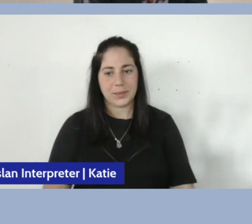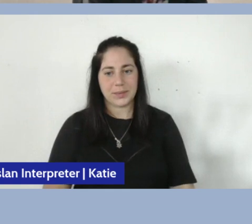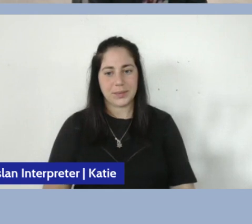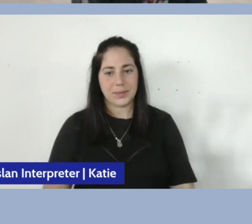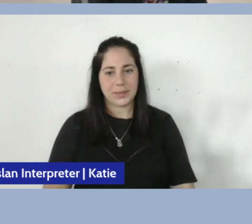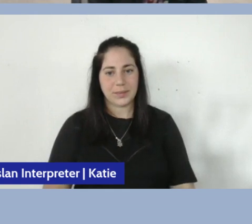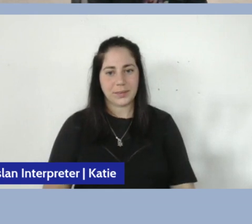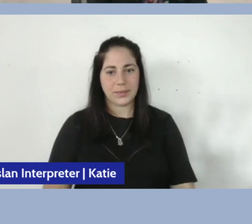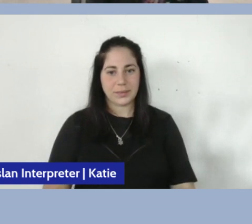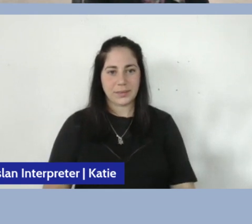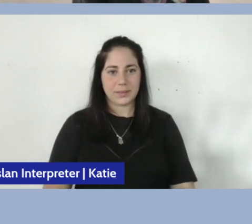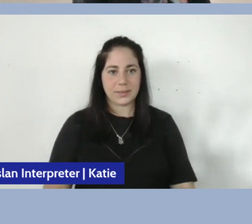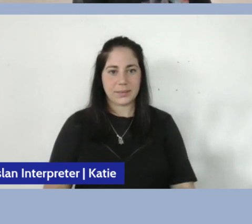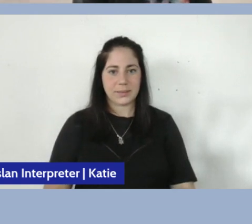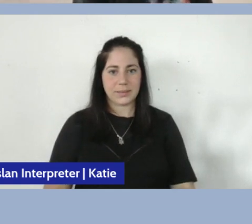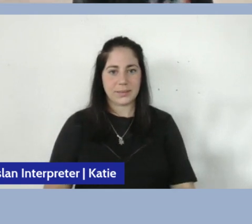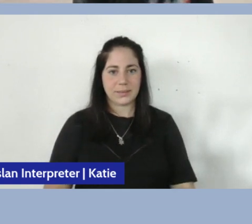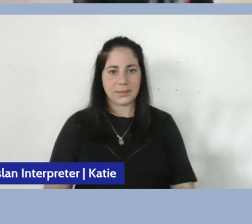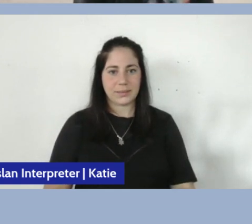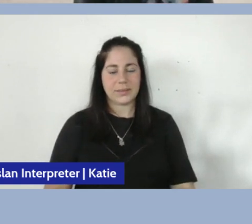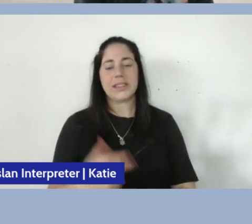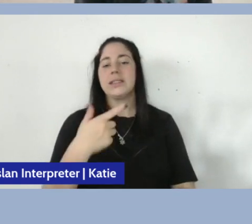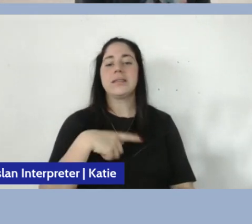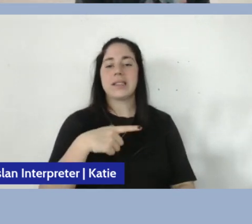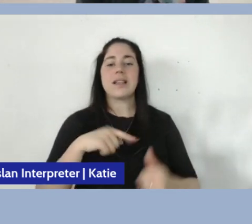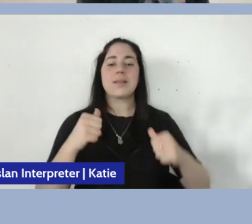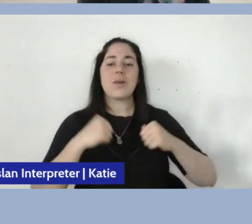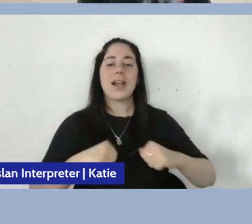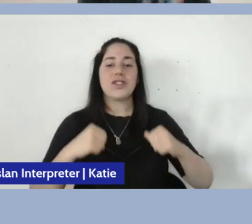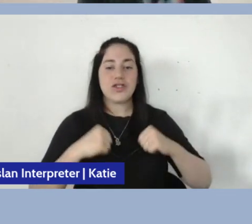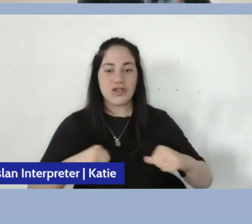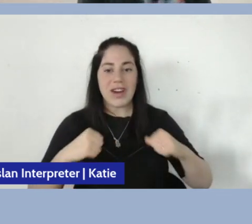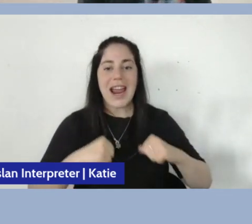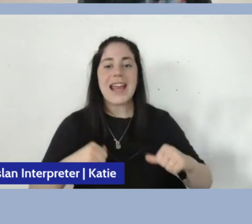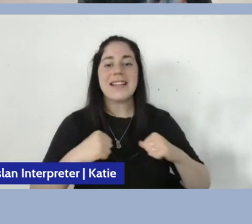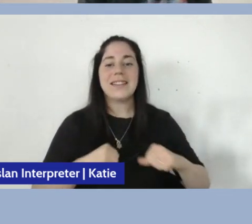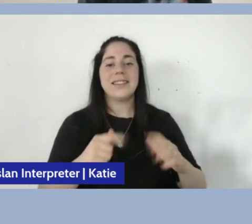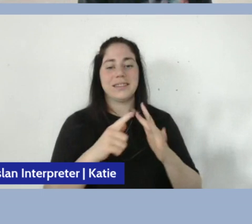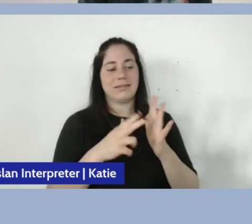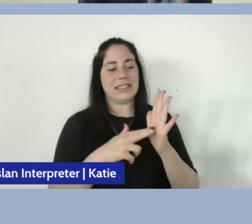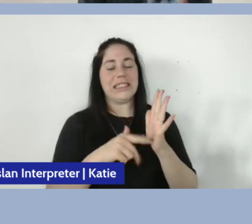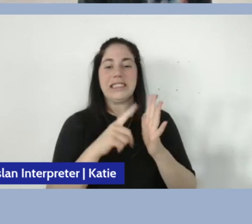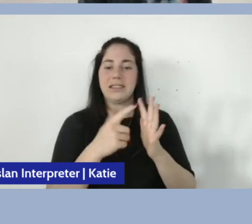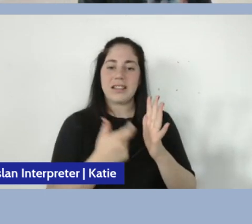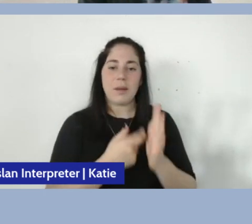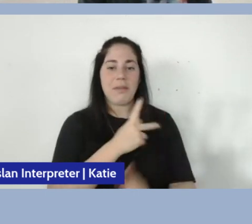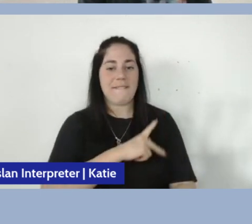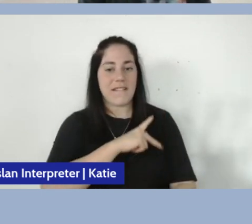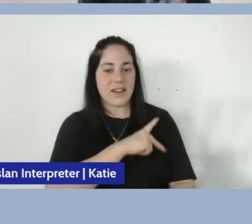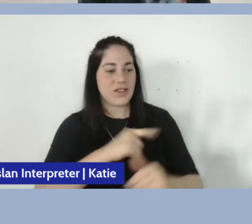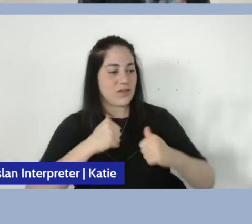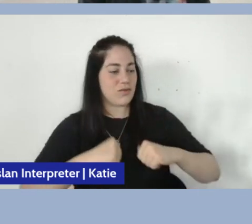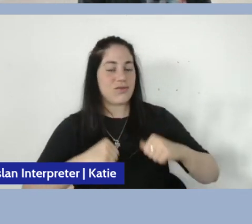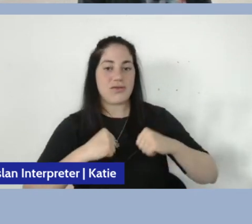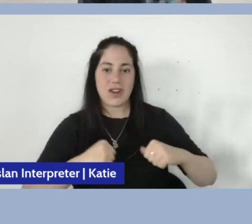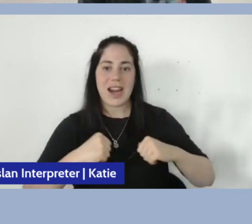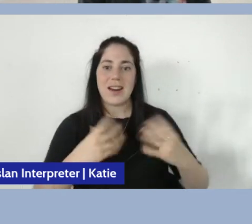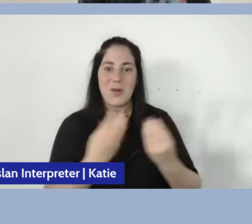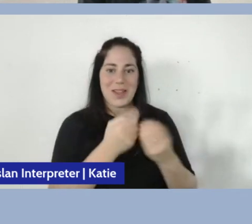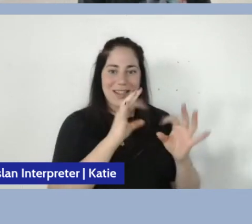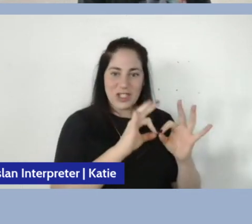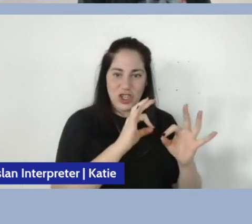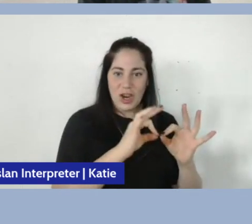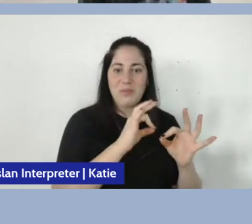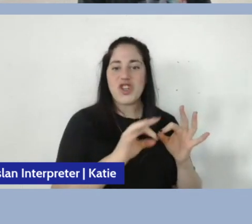And this is where training between interprofessional training together with interpreters and clinicians becomes really important, so that we can